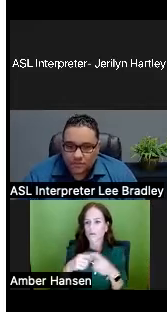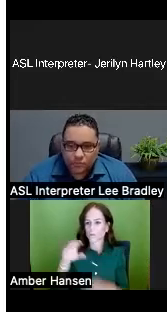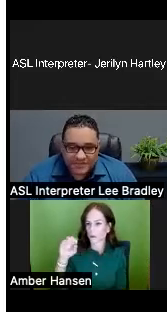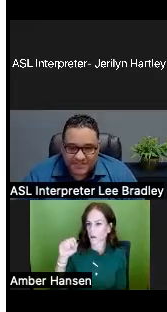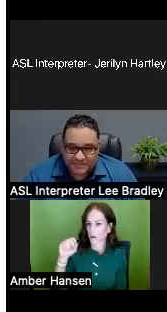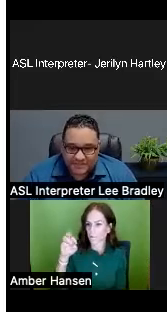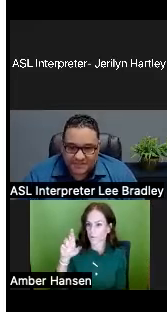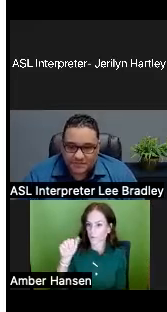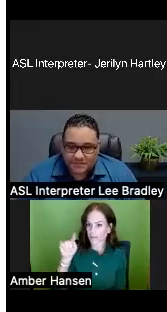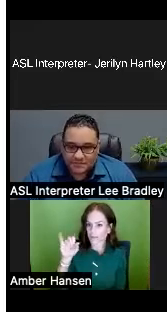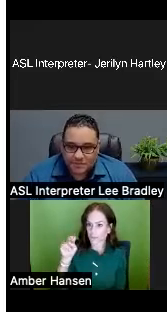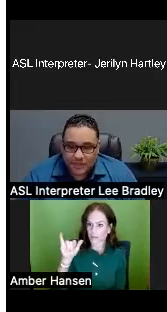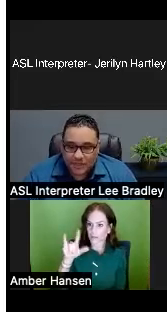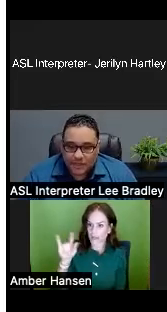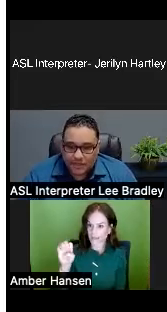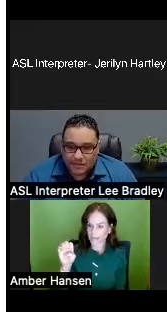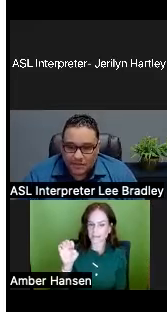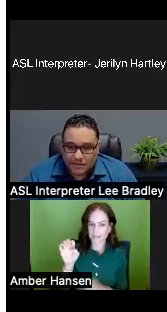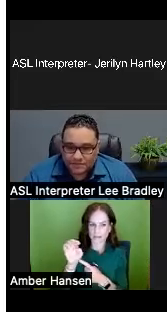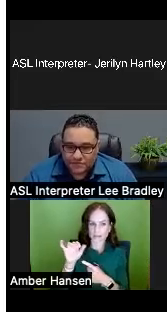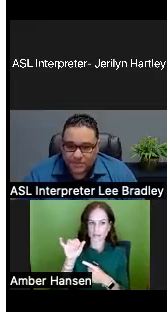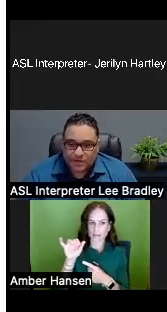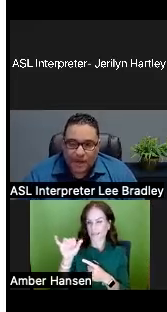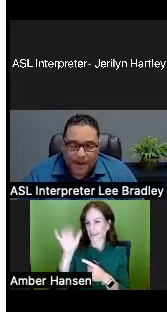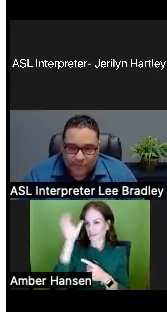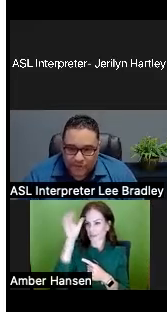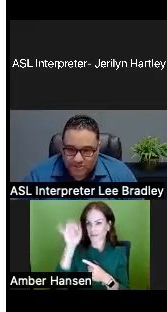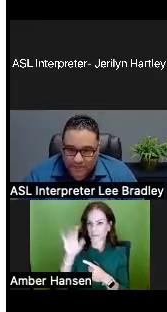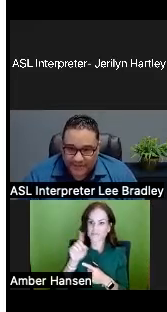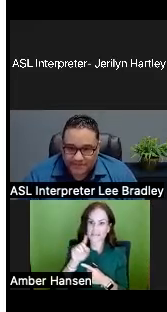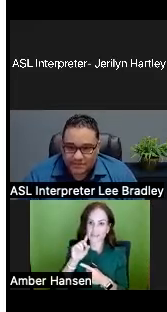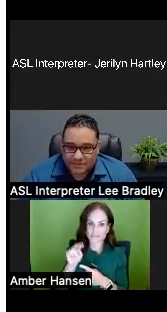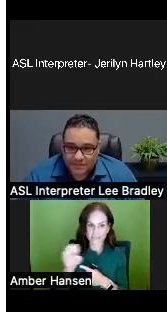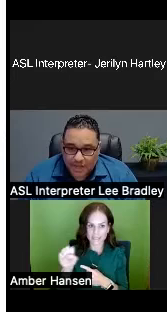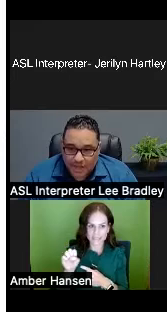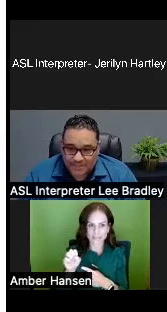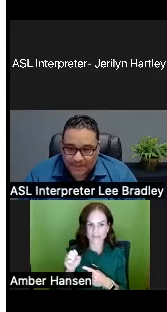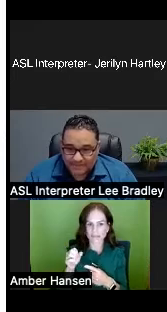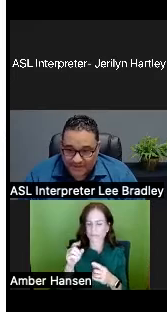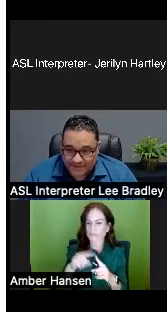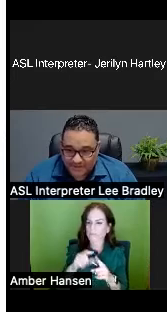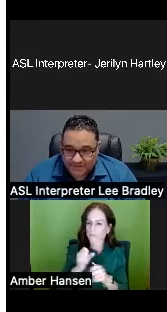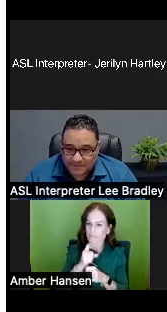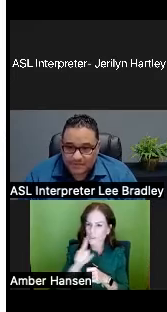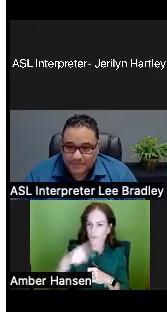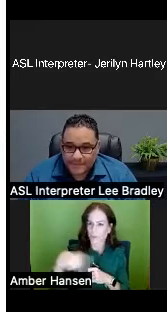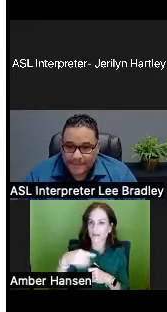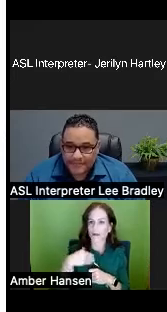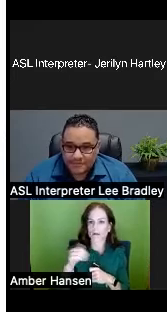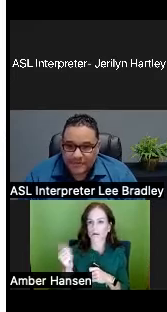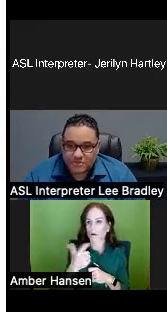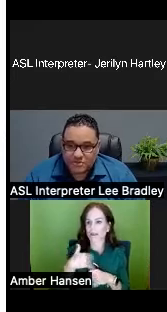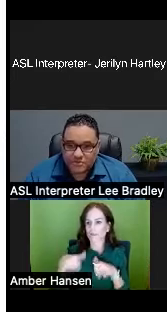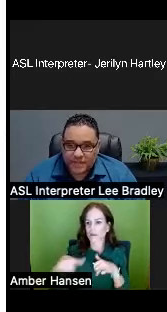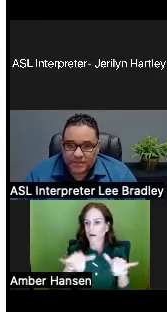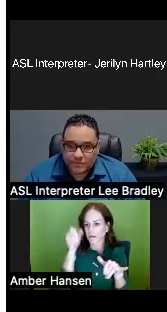So what is deafness? So first, I want to operationalize the concept of deafness to